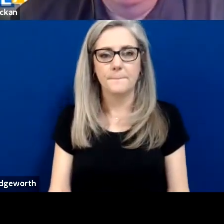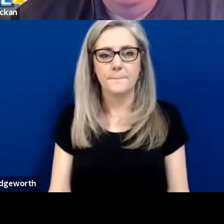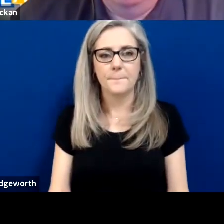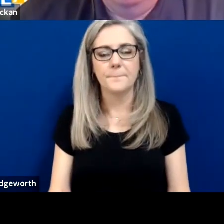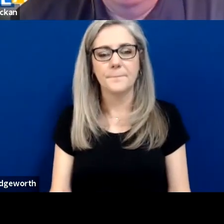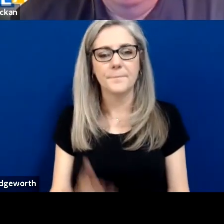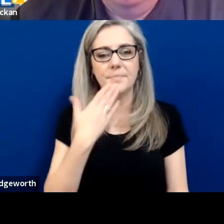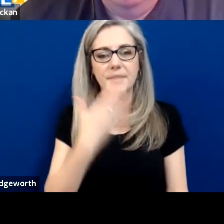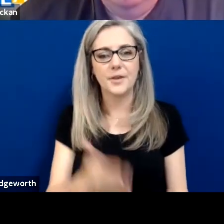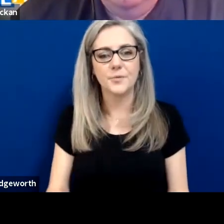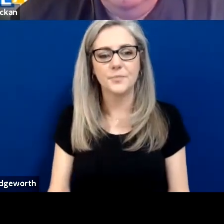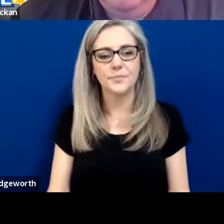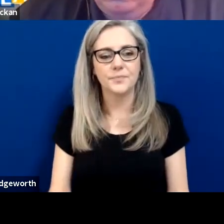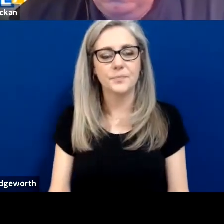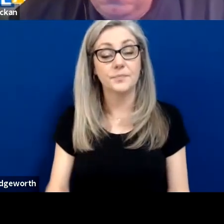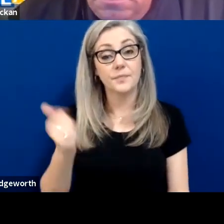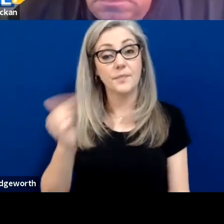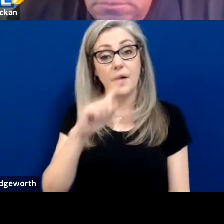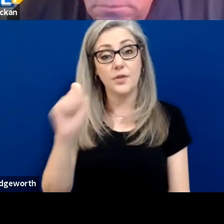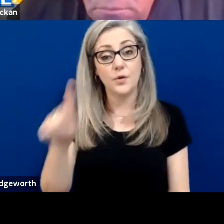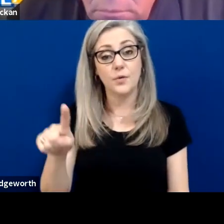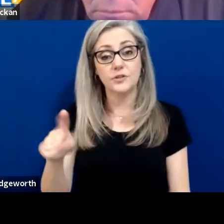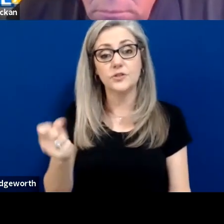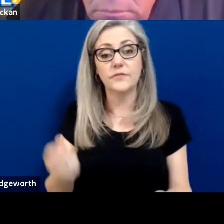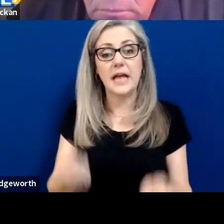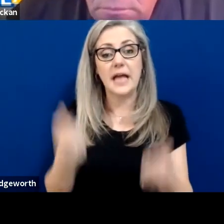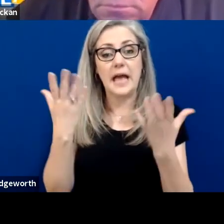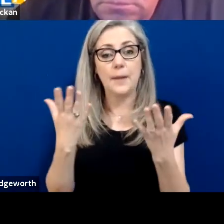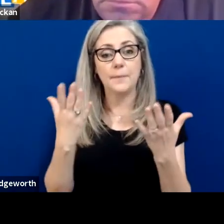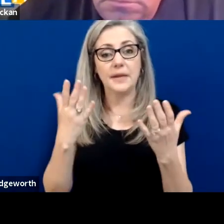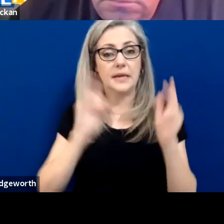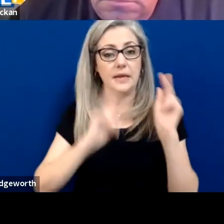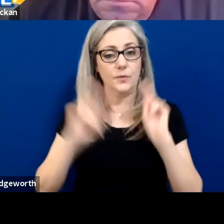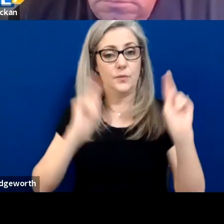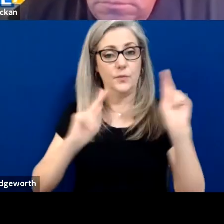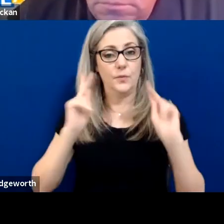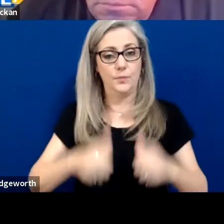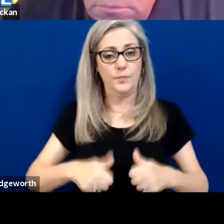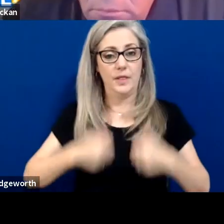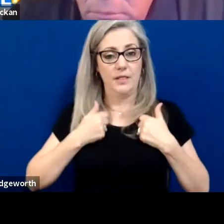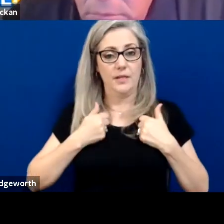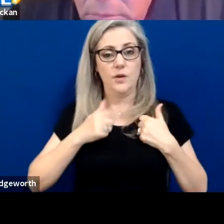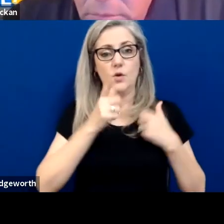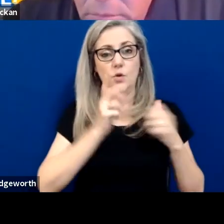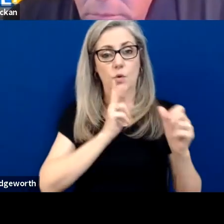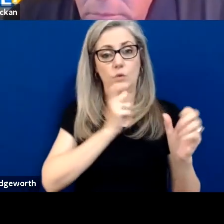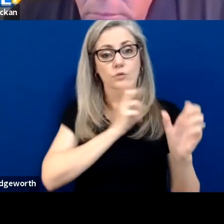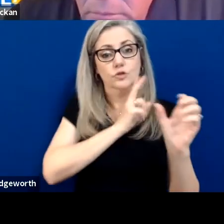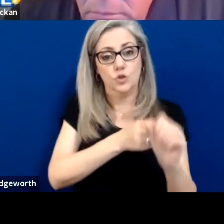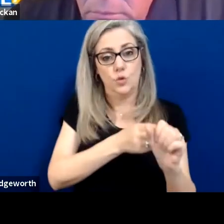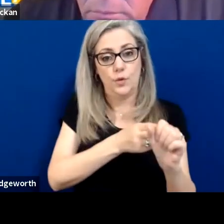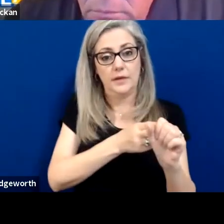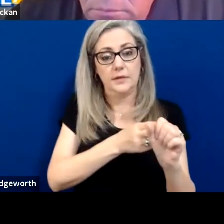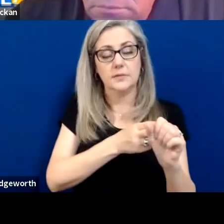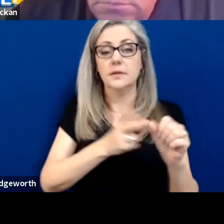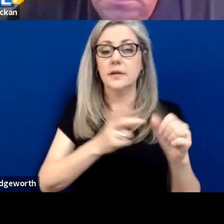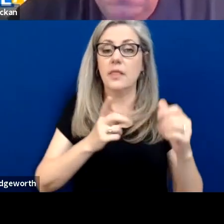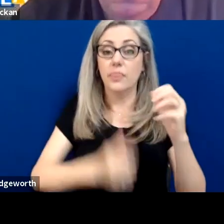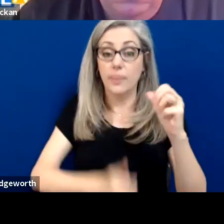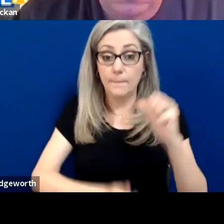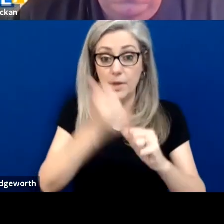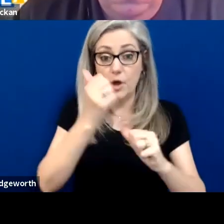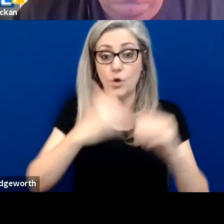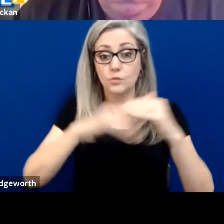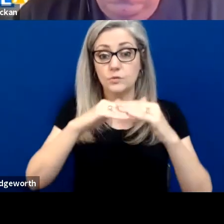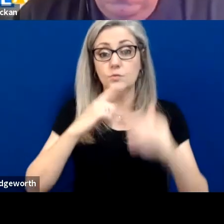Thank you. And we had a question on how many residents joined tonight. At the peak, there were 30.